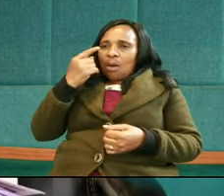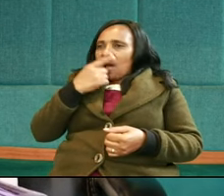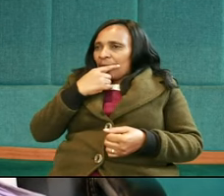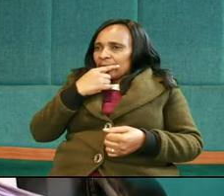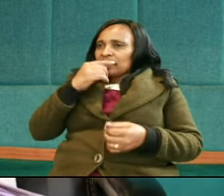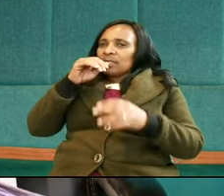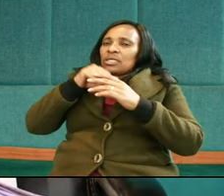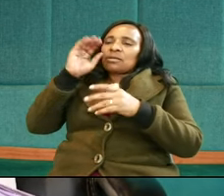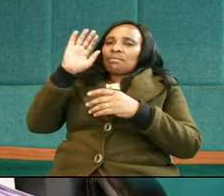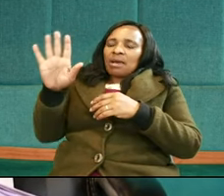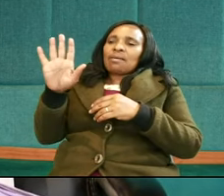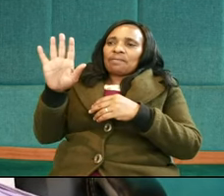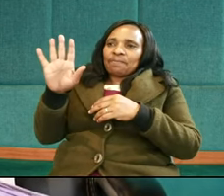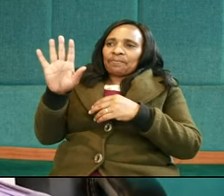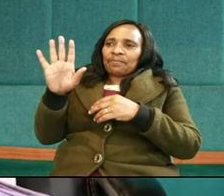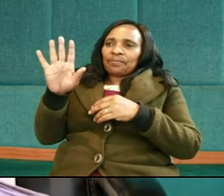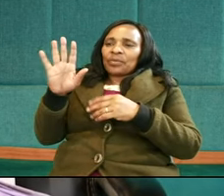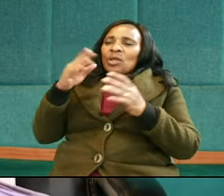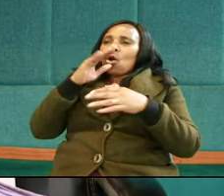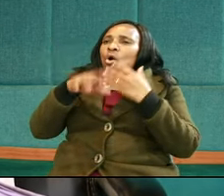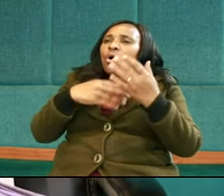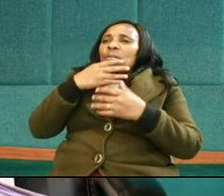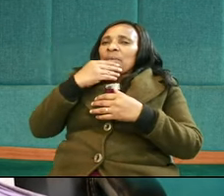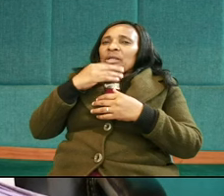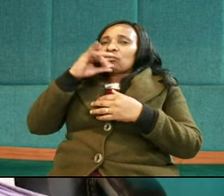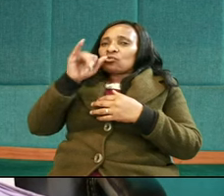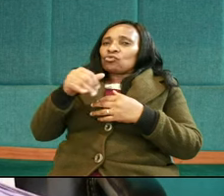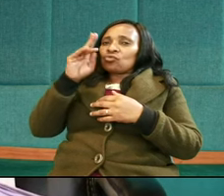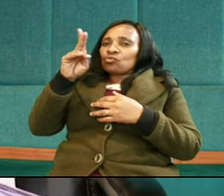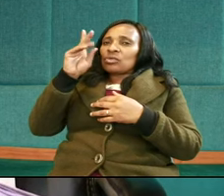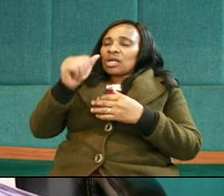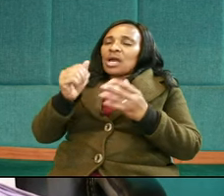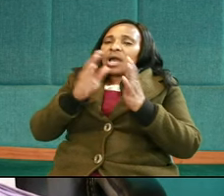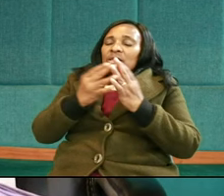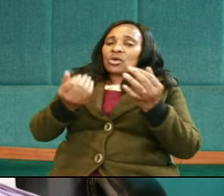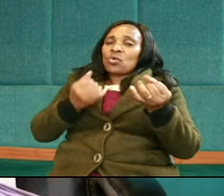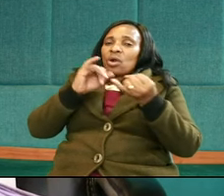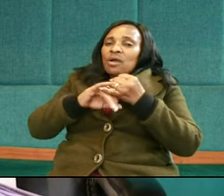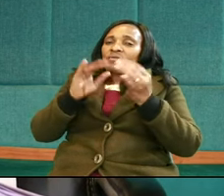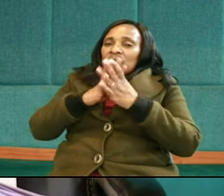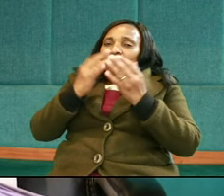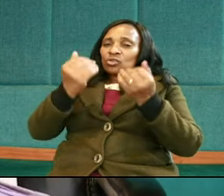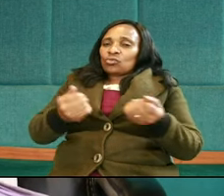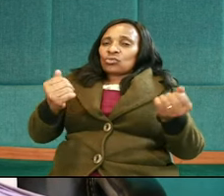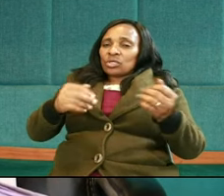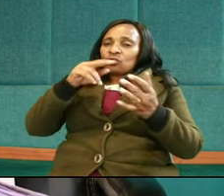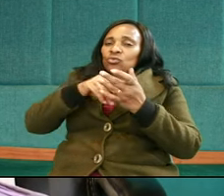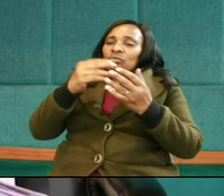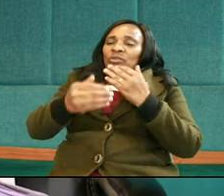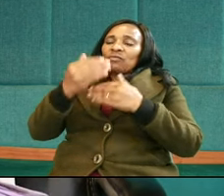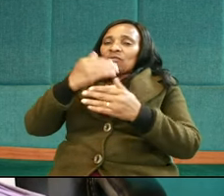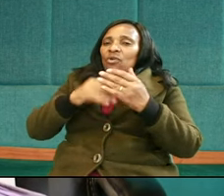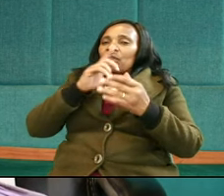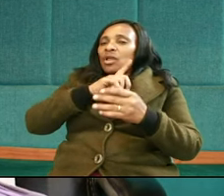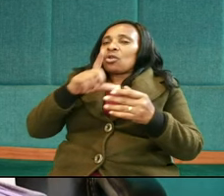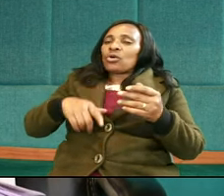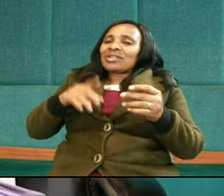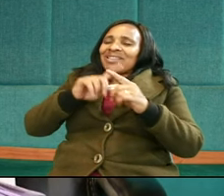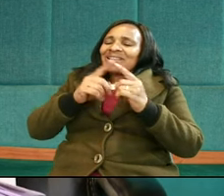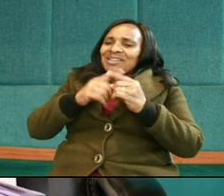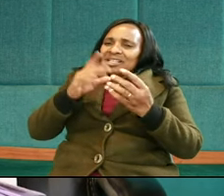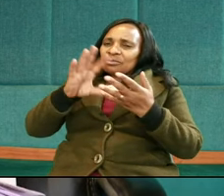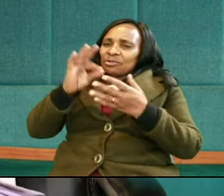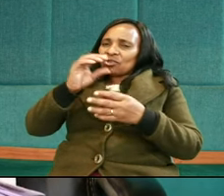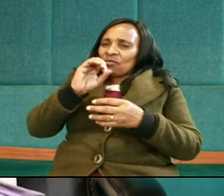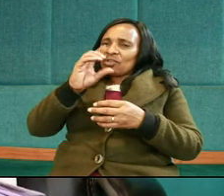are on you." All the men of Judah with their wives and their children and little ones stood before the Lord. Then the Spirit of the